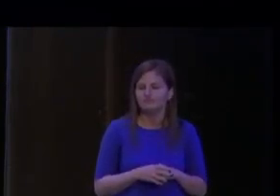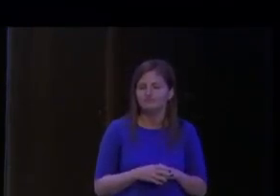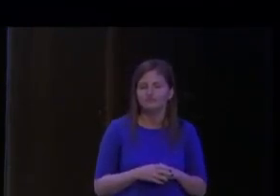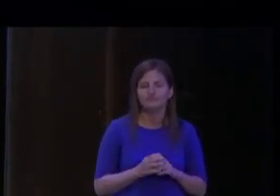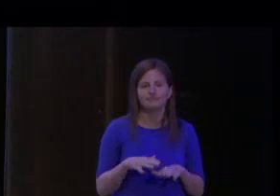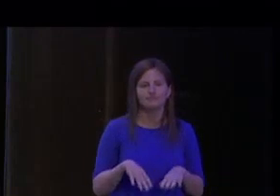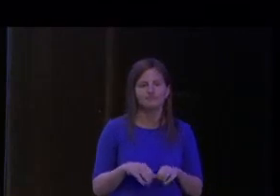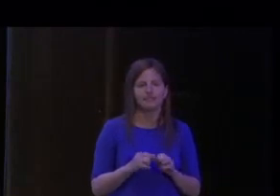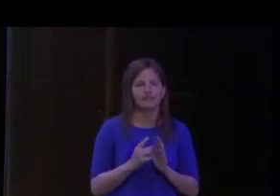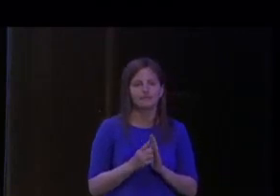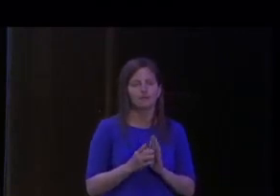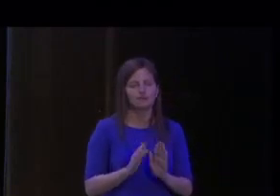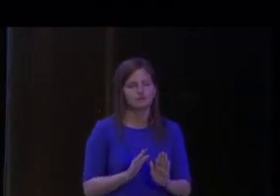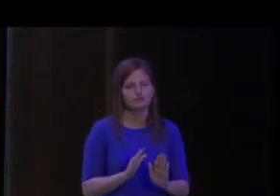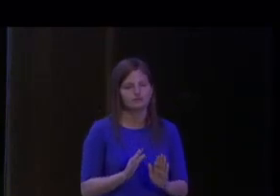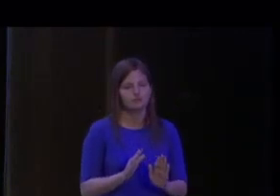take a moment of feeling.